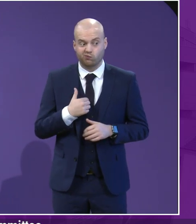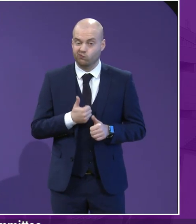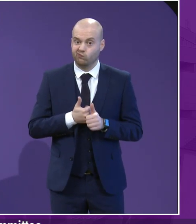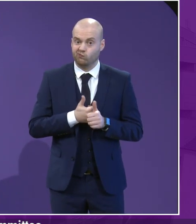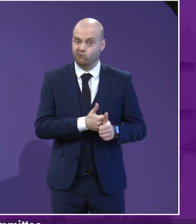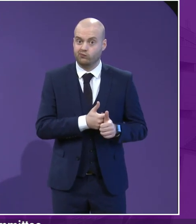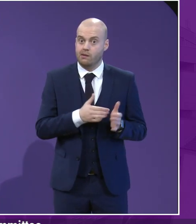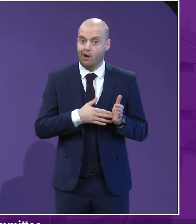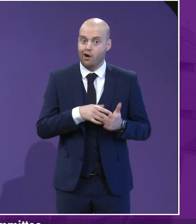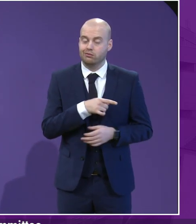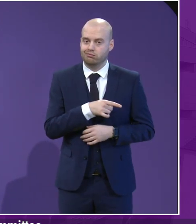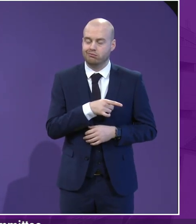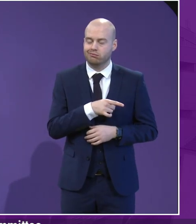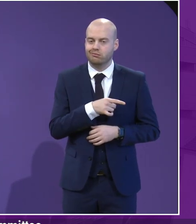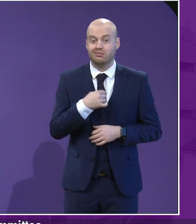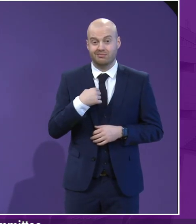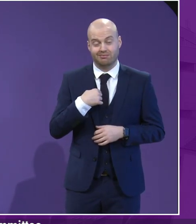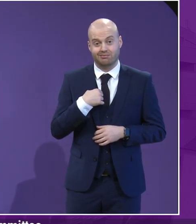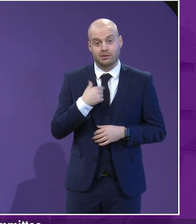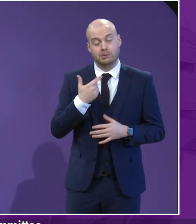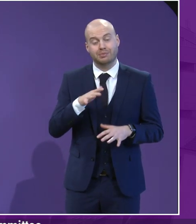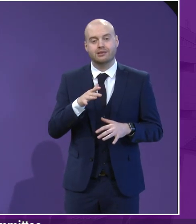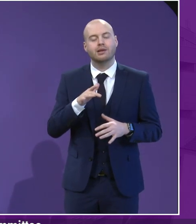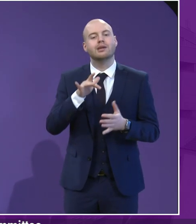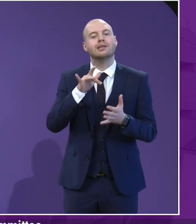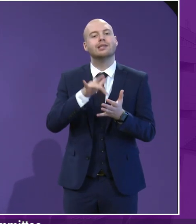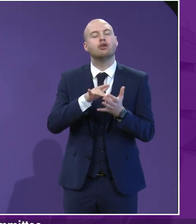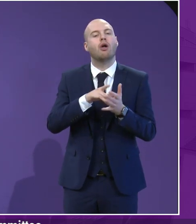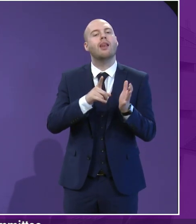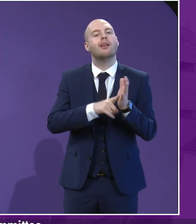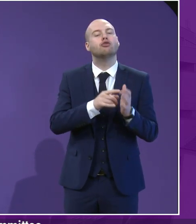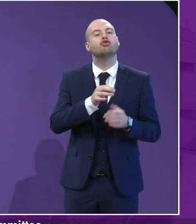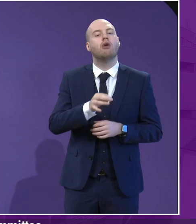has benefits for them as well, you know, benefits all round.